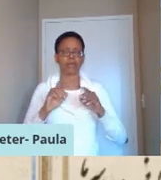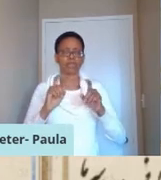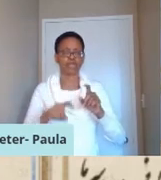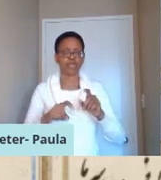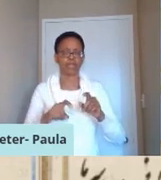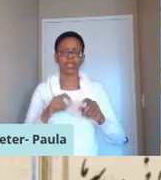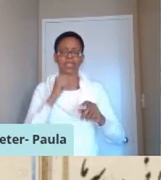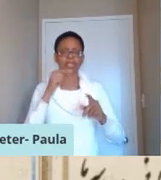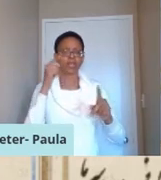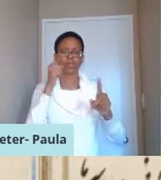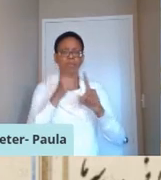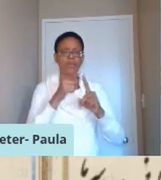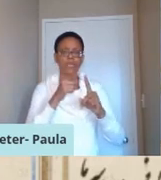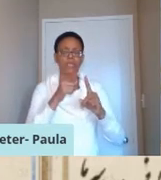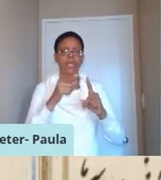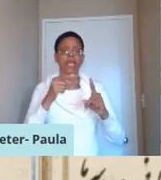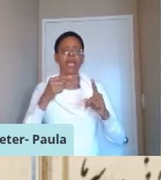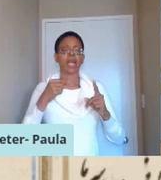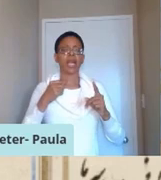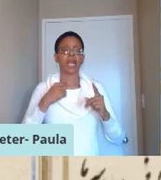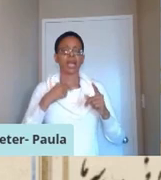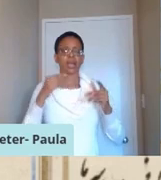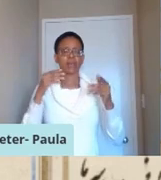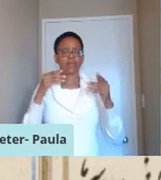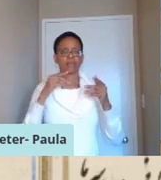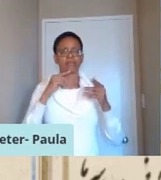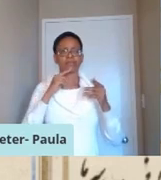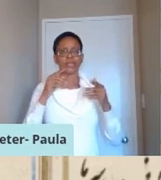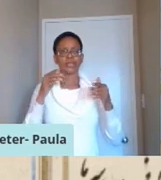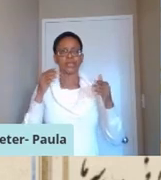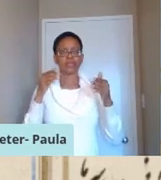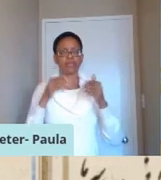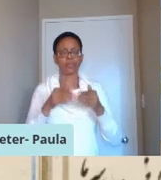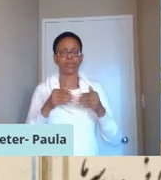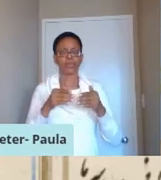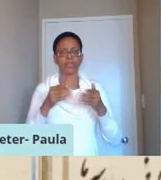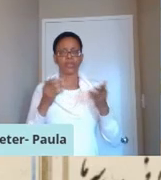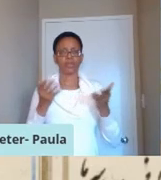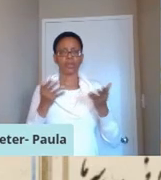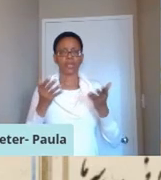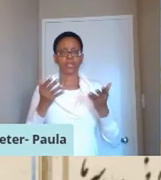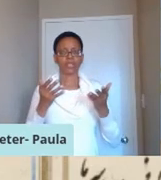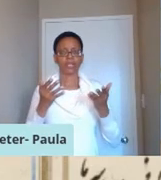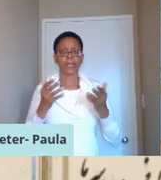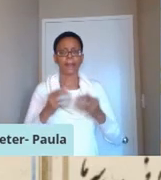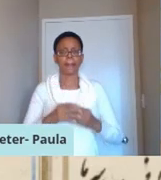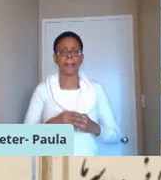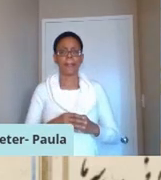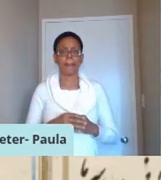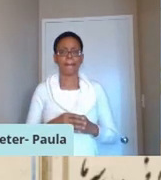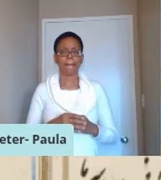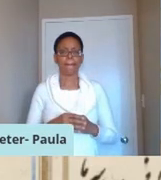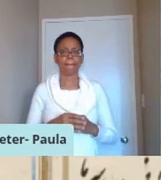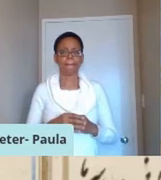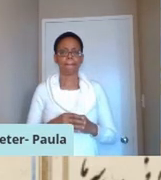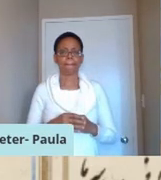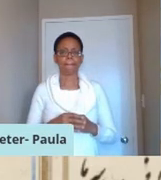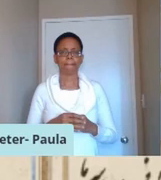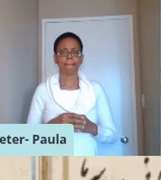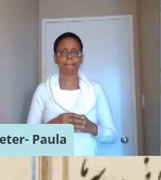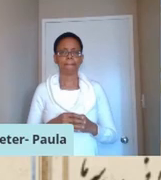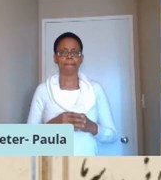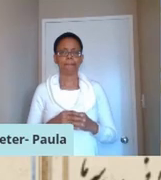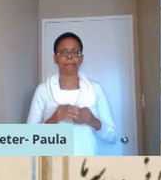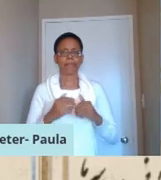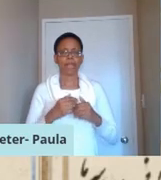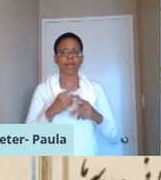them. However, I am mostly interested in the functionality and processes of